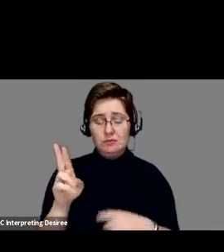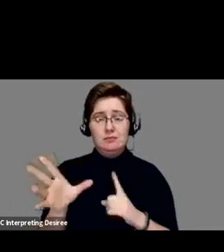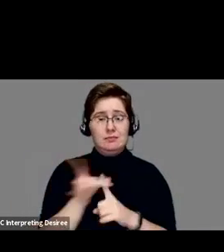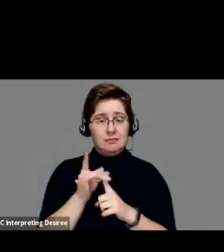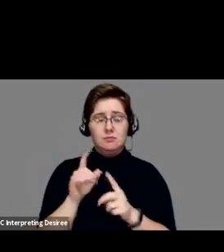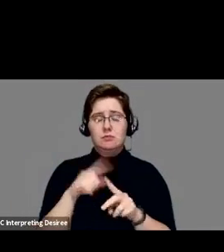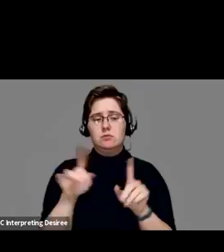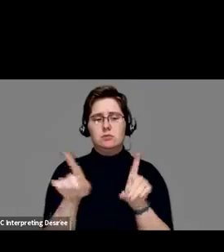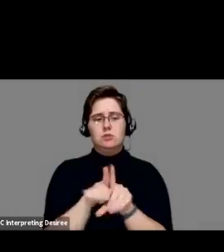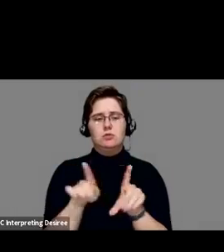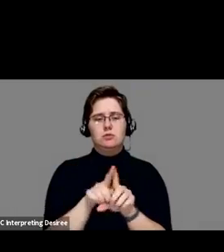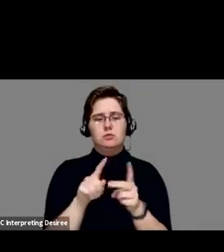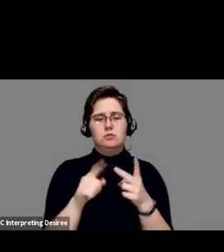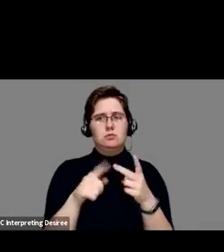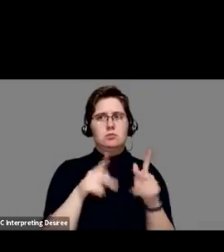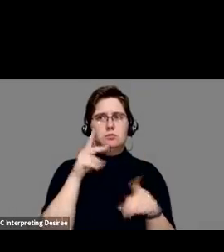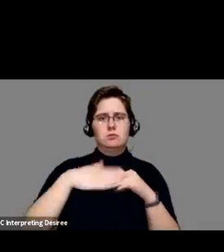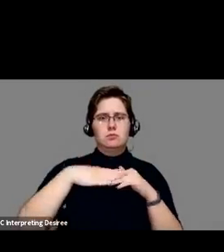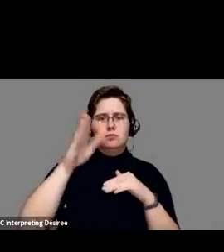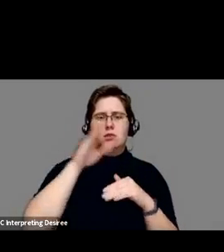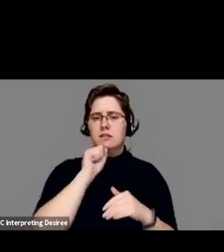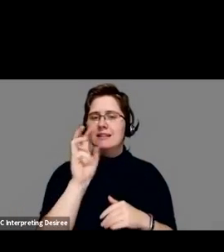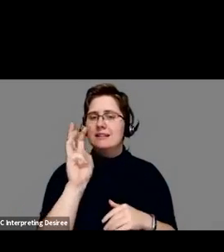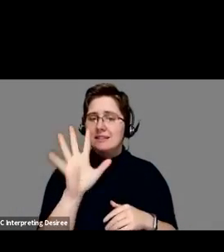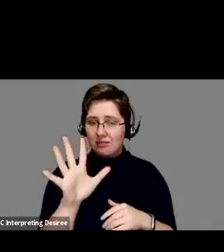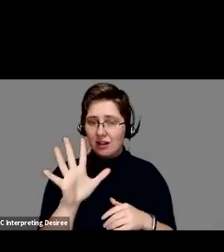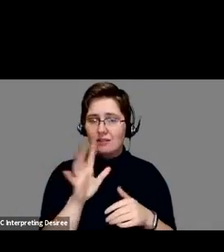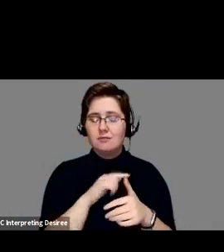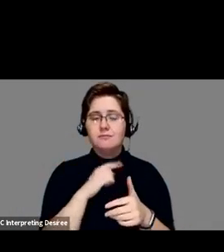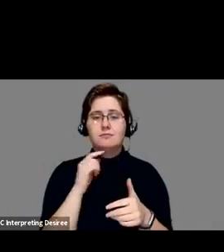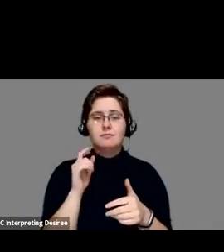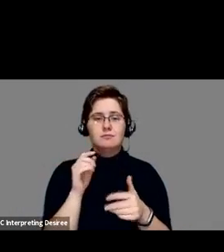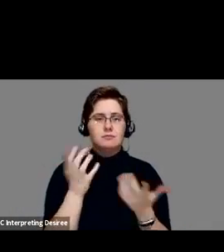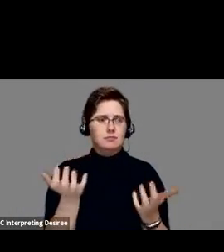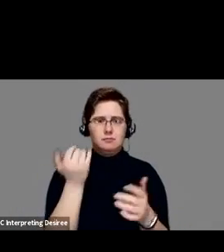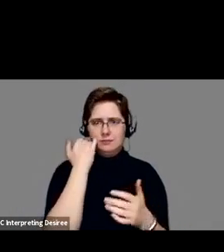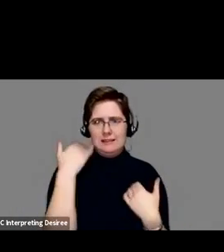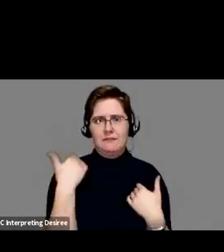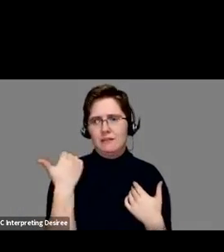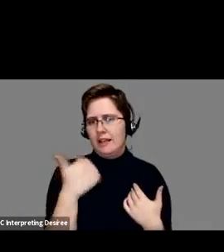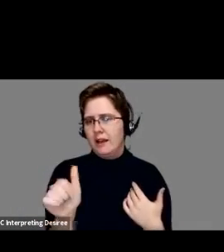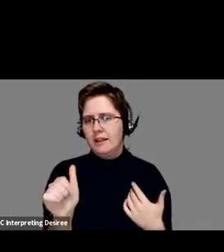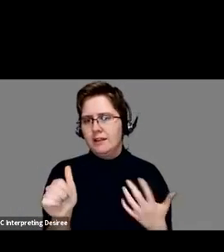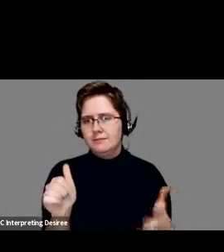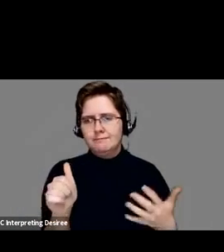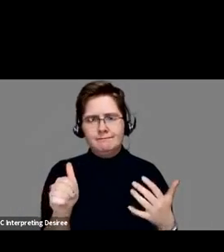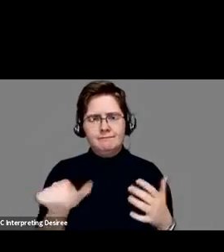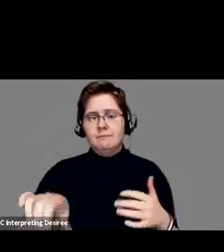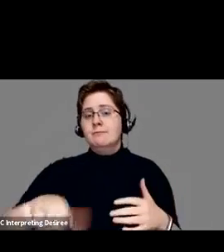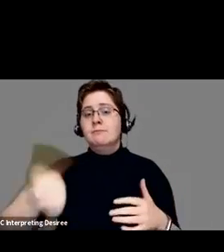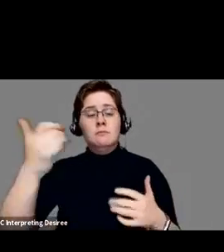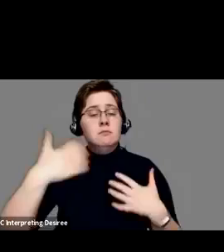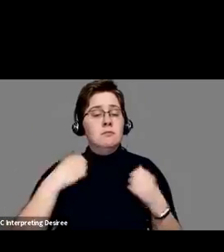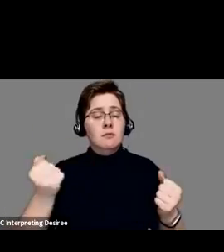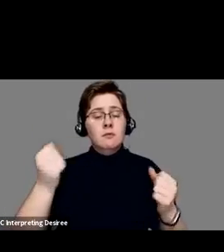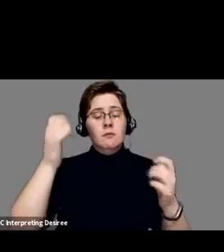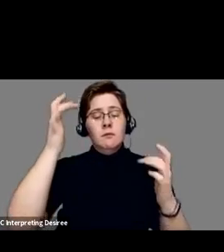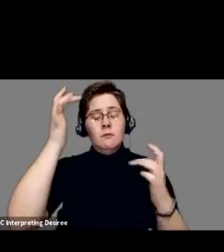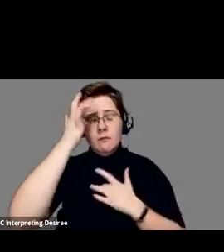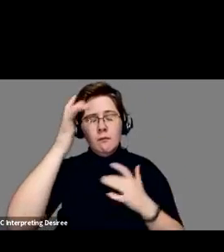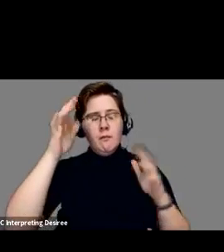as folks older than 65 or whether they have any underlying